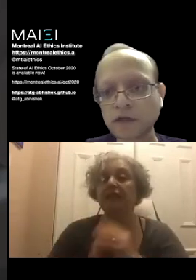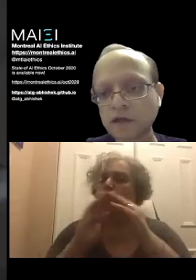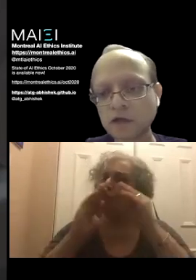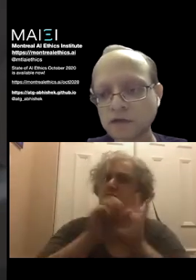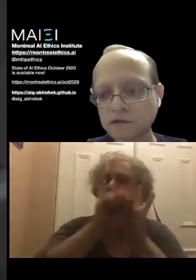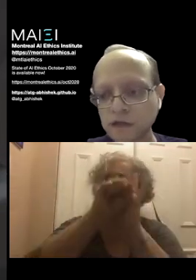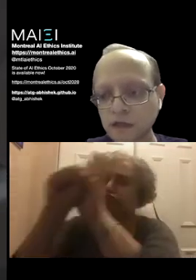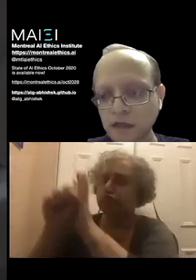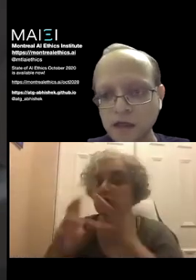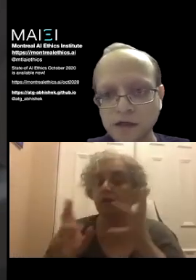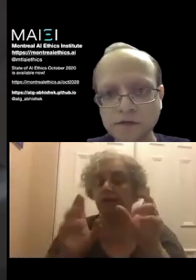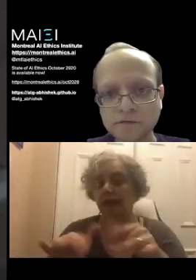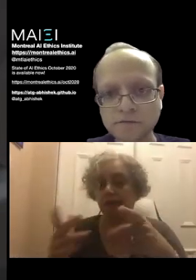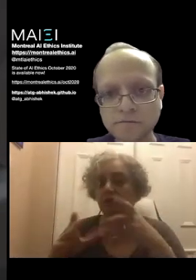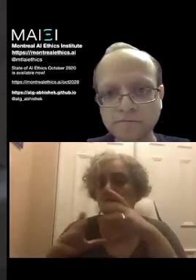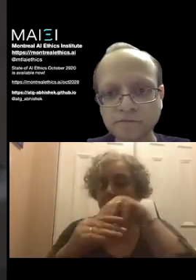and thinking about these.